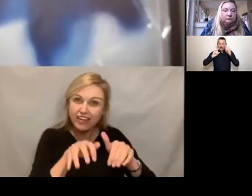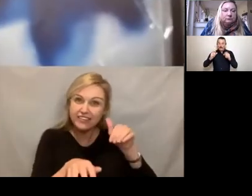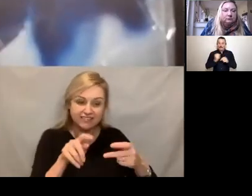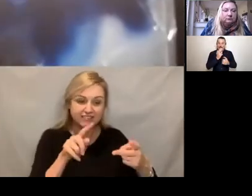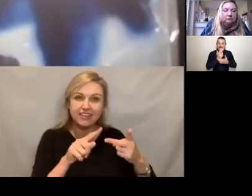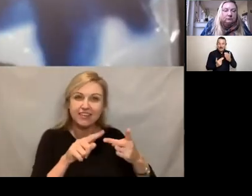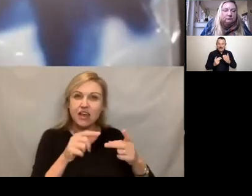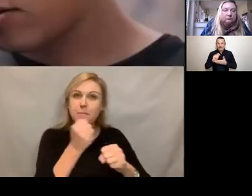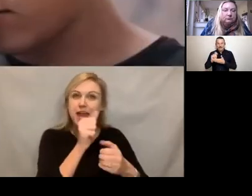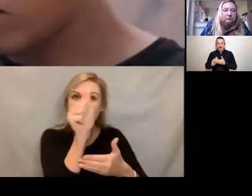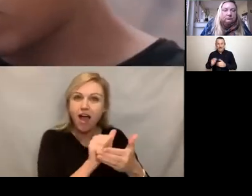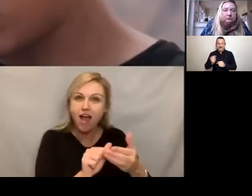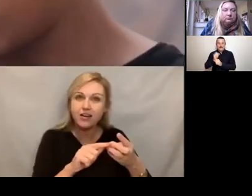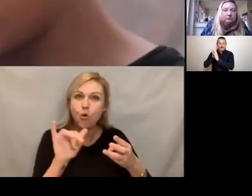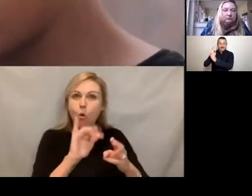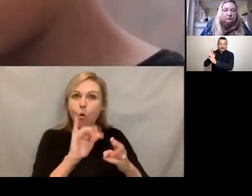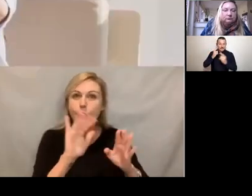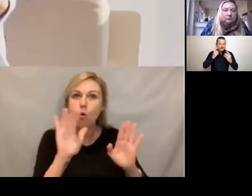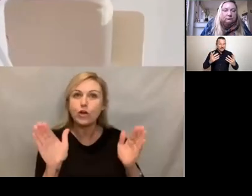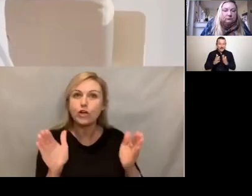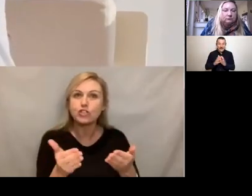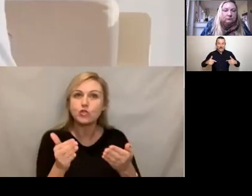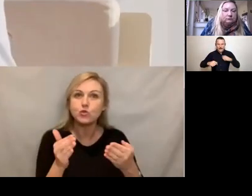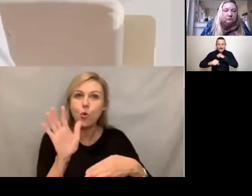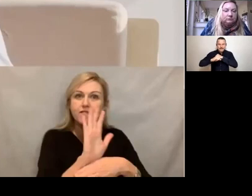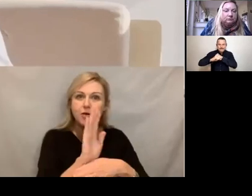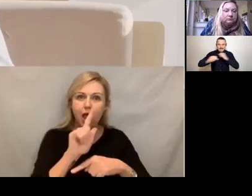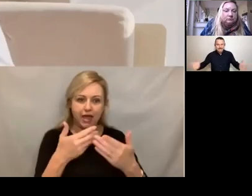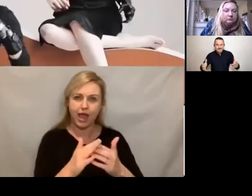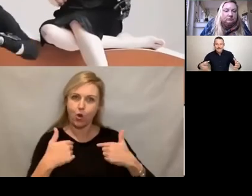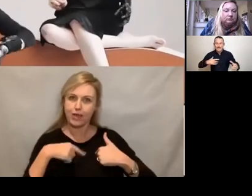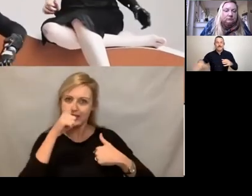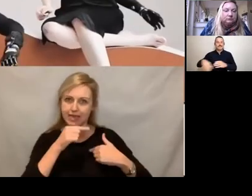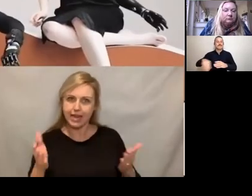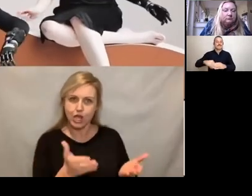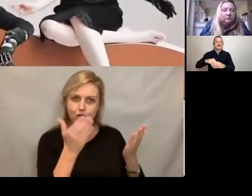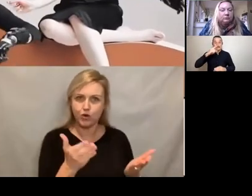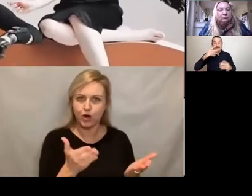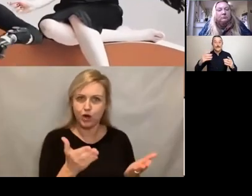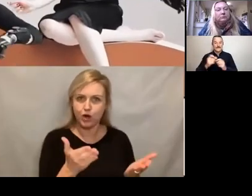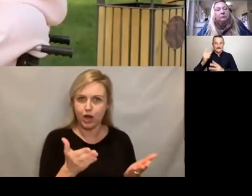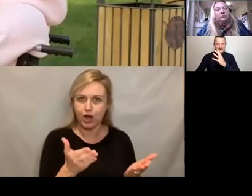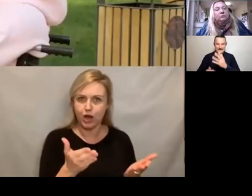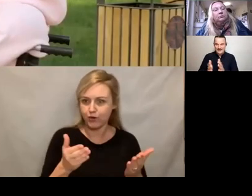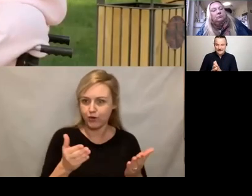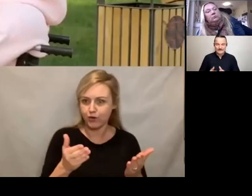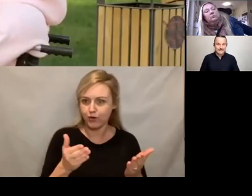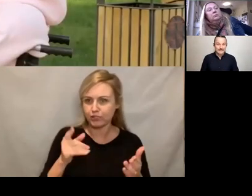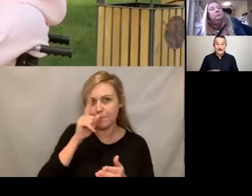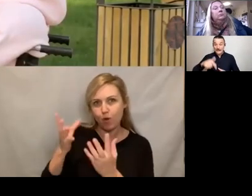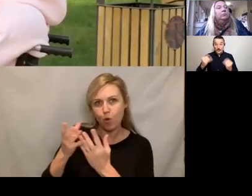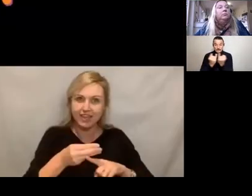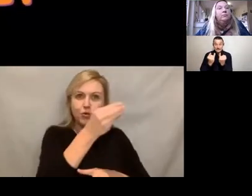a short film that shows how you think we could promote inclusion and participation of people with disability. Entries open